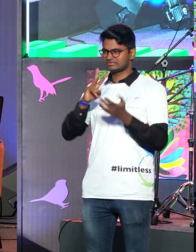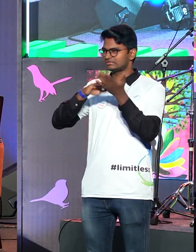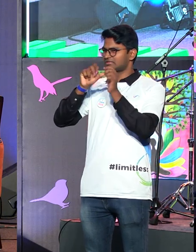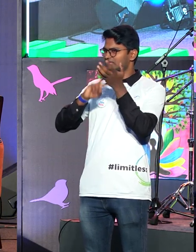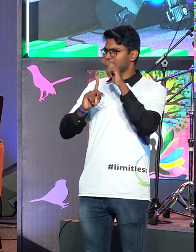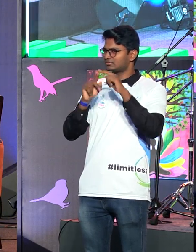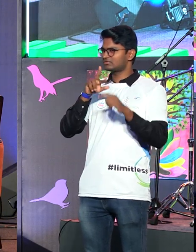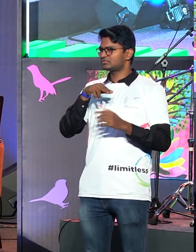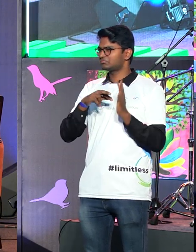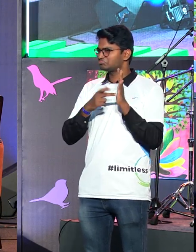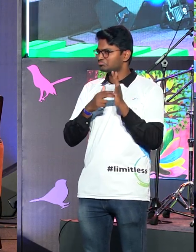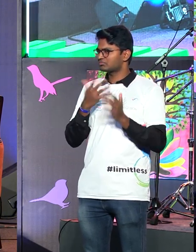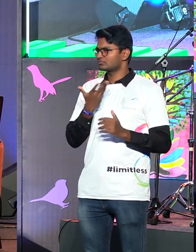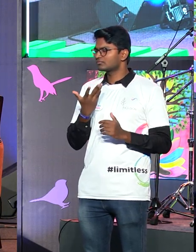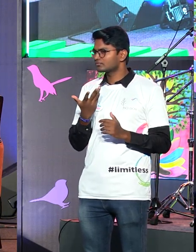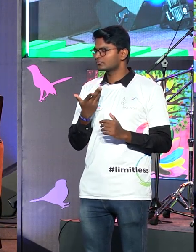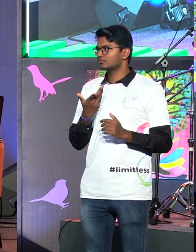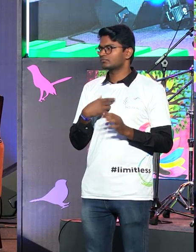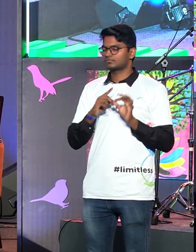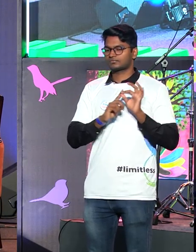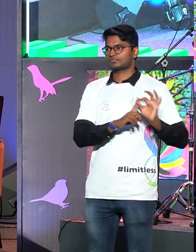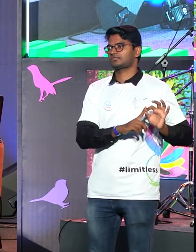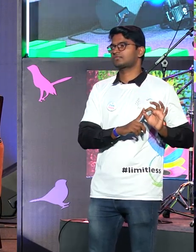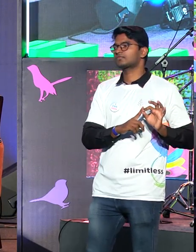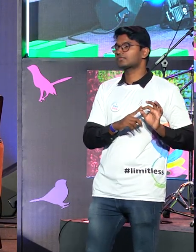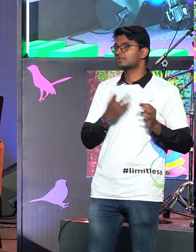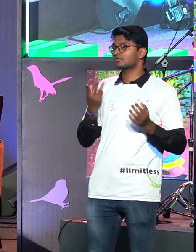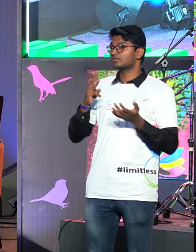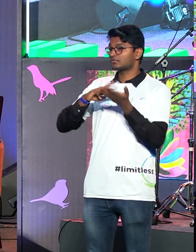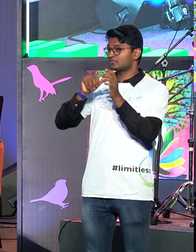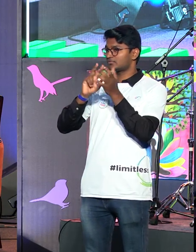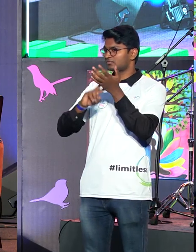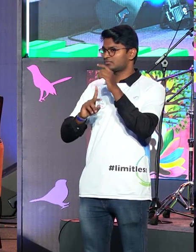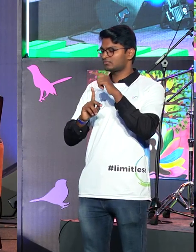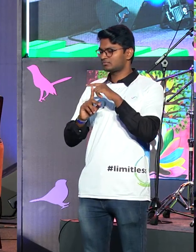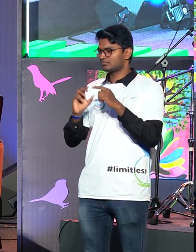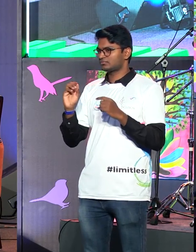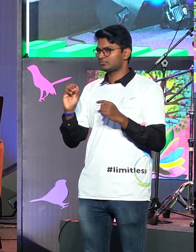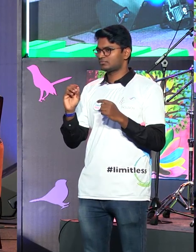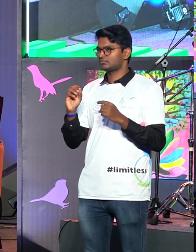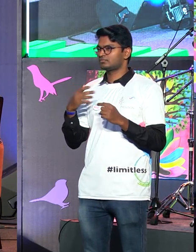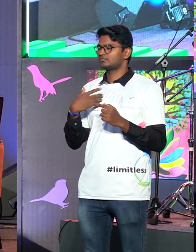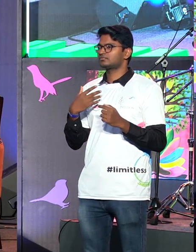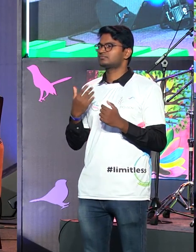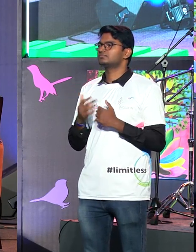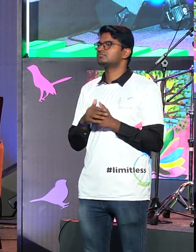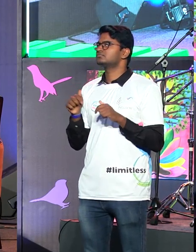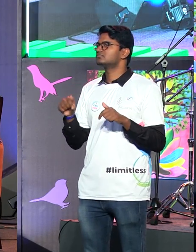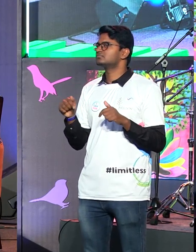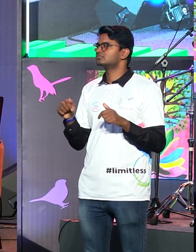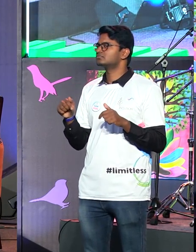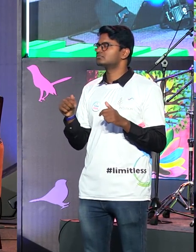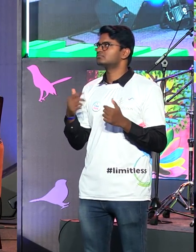I'm trying to kind of a loaded question now here. If Manto was here in the summit today,